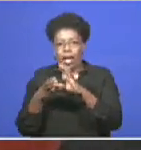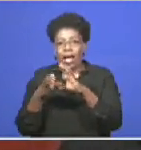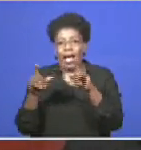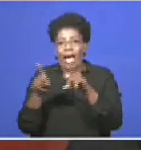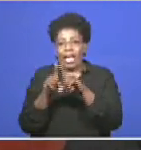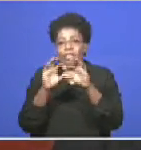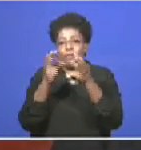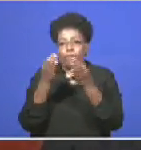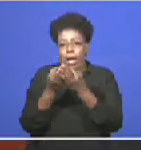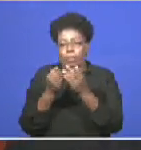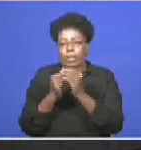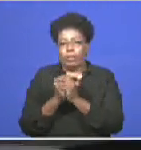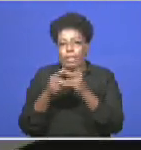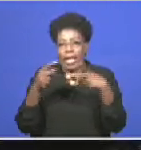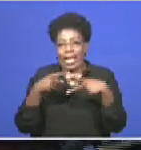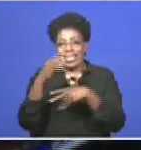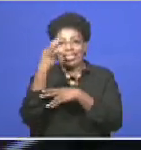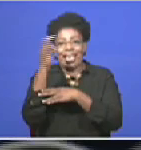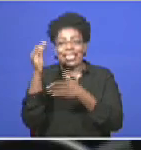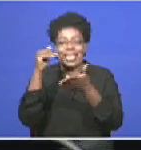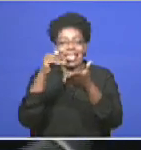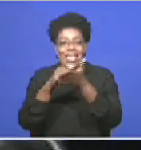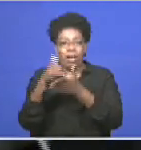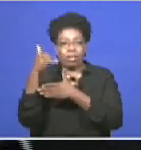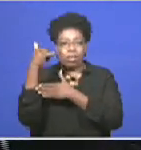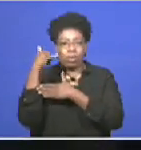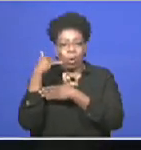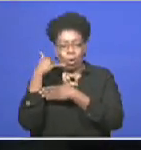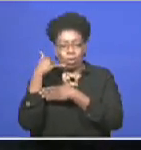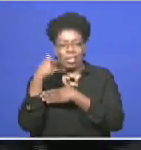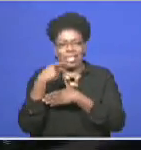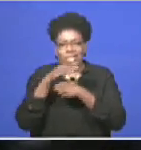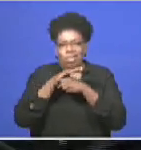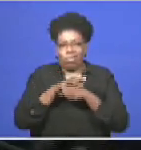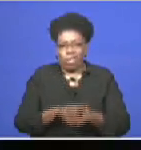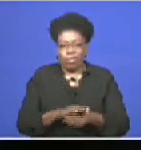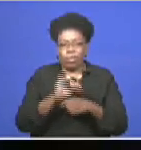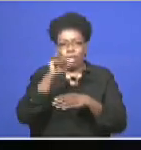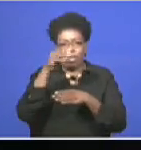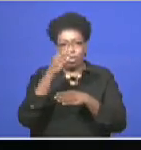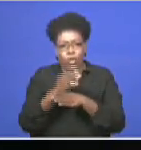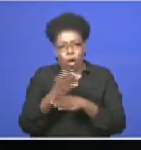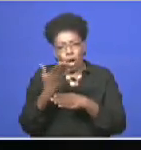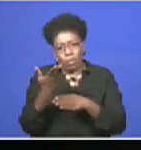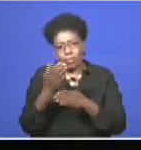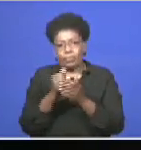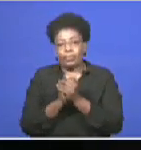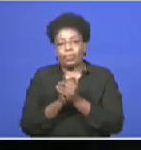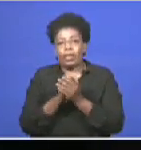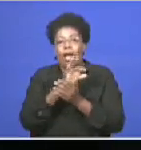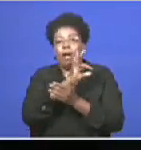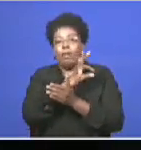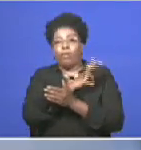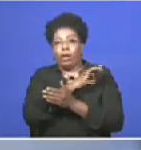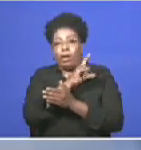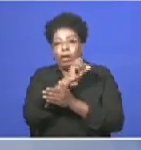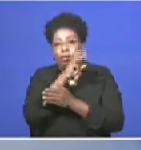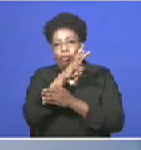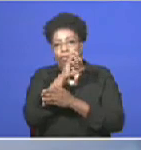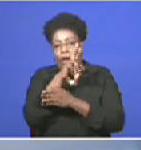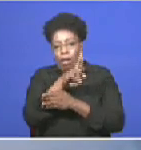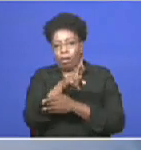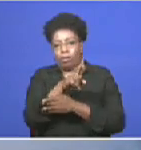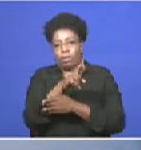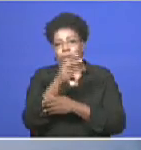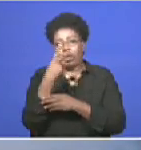handled 19,000 calls. Asked if the stress of the job is sometimes taken home, Sergeant Fowler replied, "Once you've seen